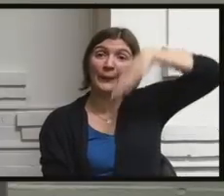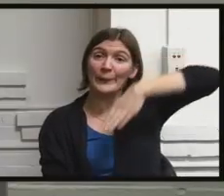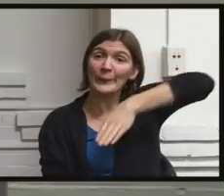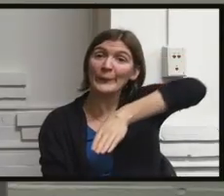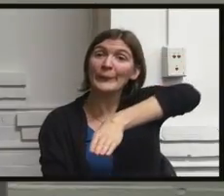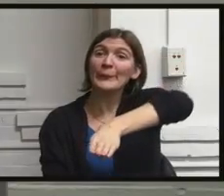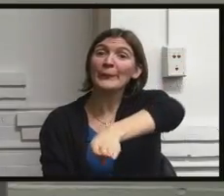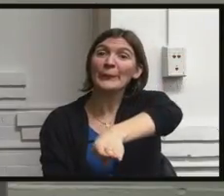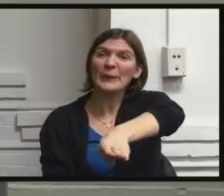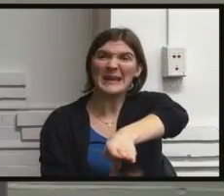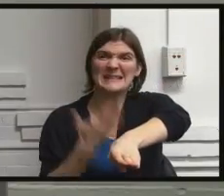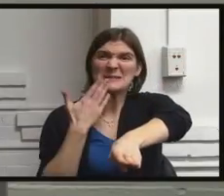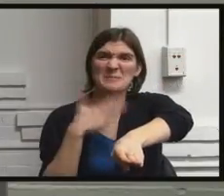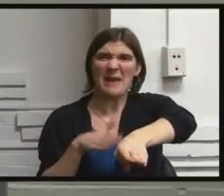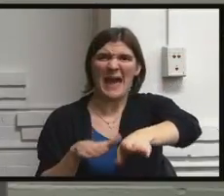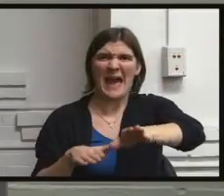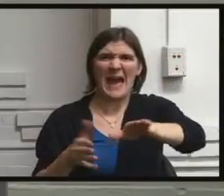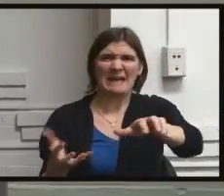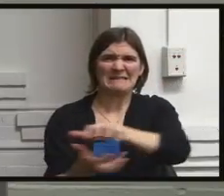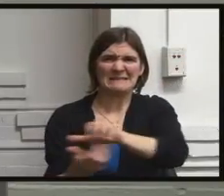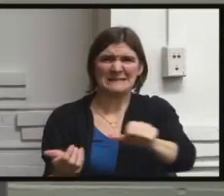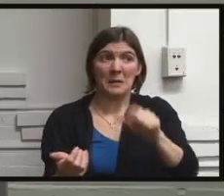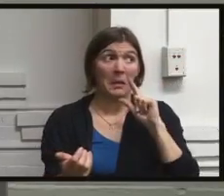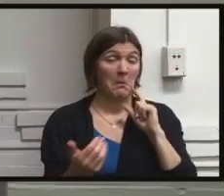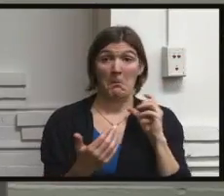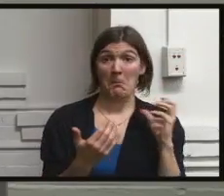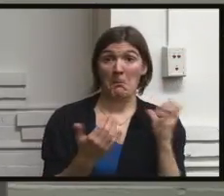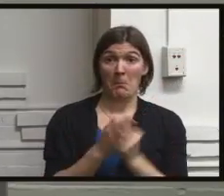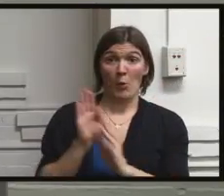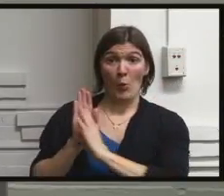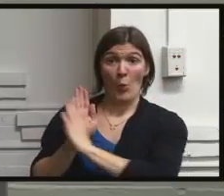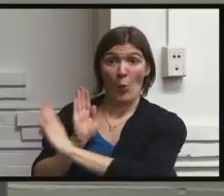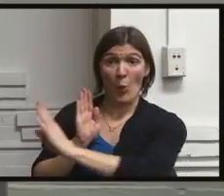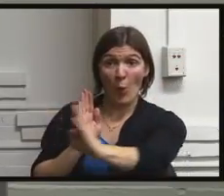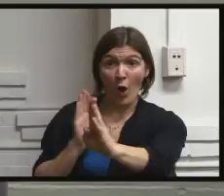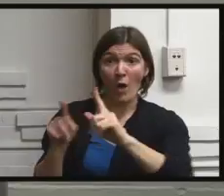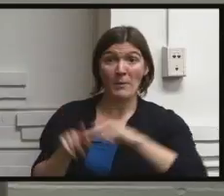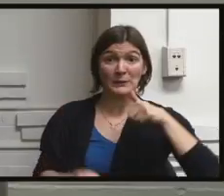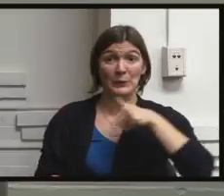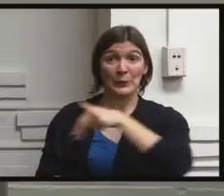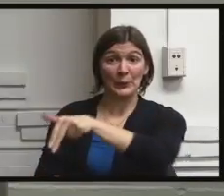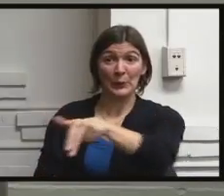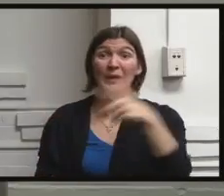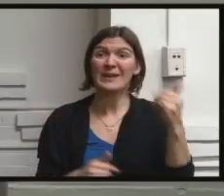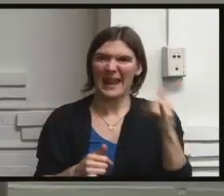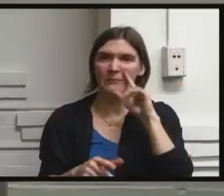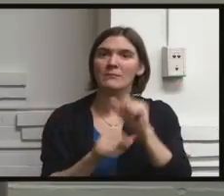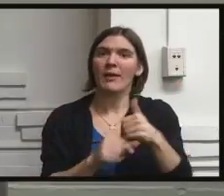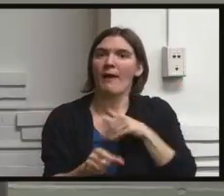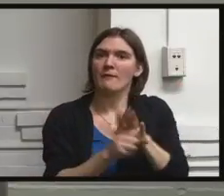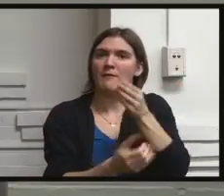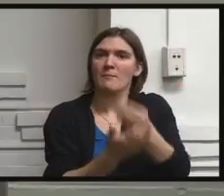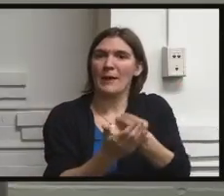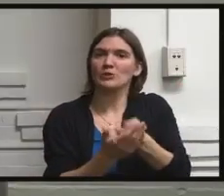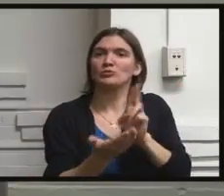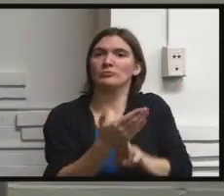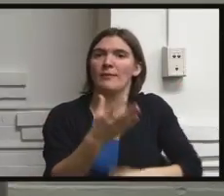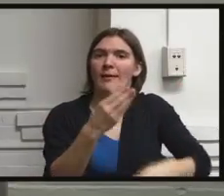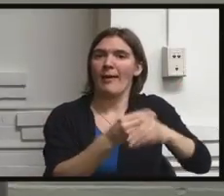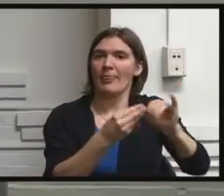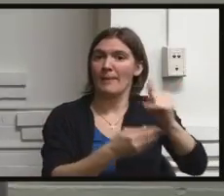poor condition, and we feel this is a good opportunity, and we also have the funds available in this contract to complete that